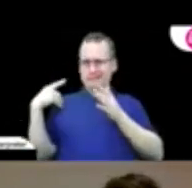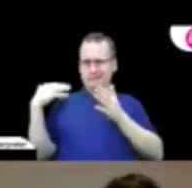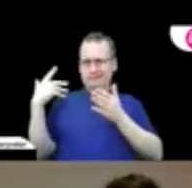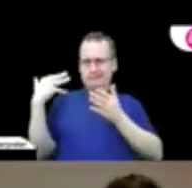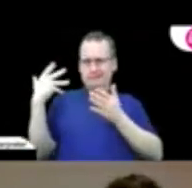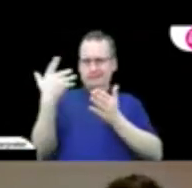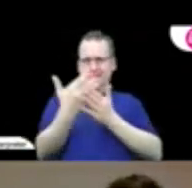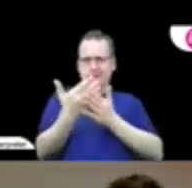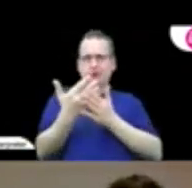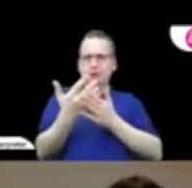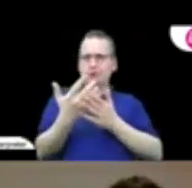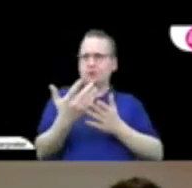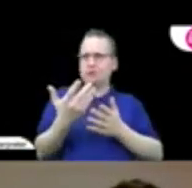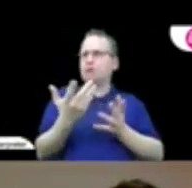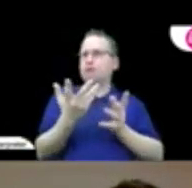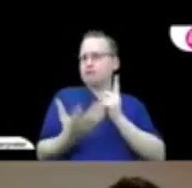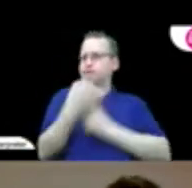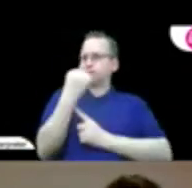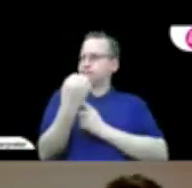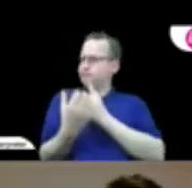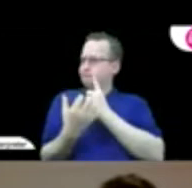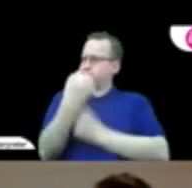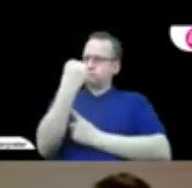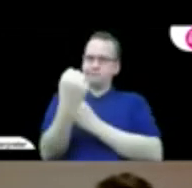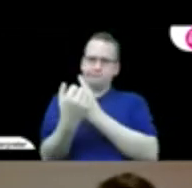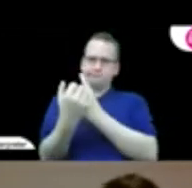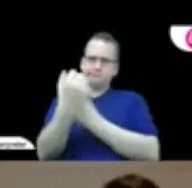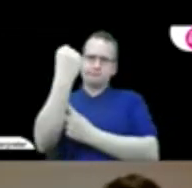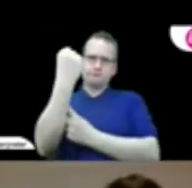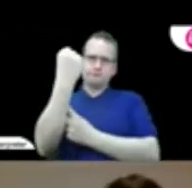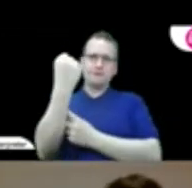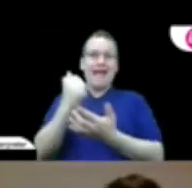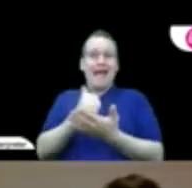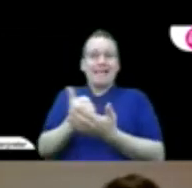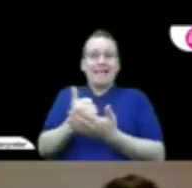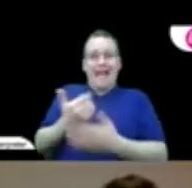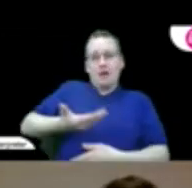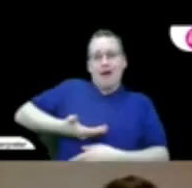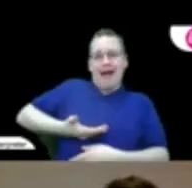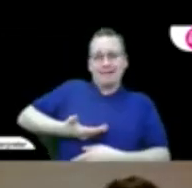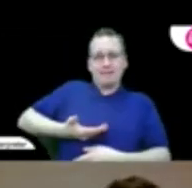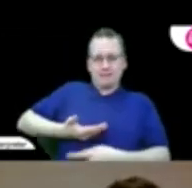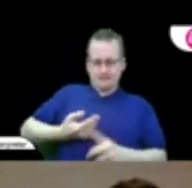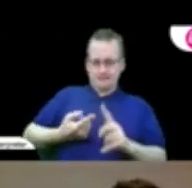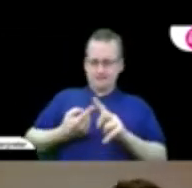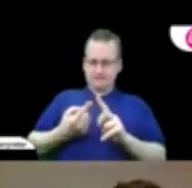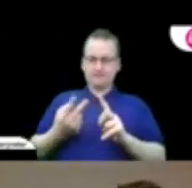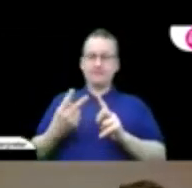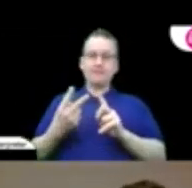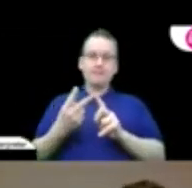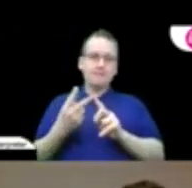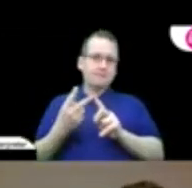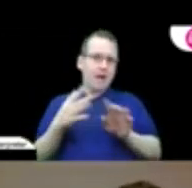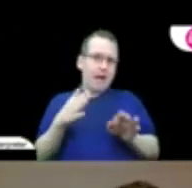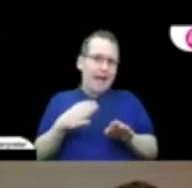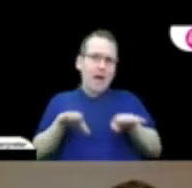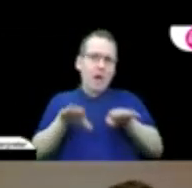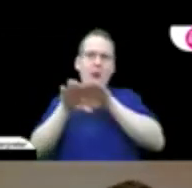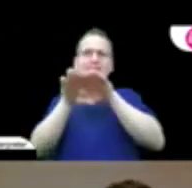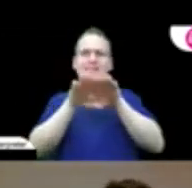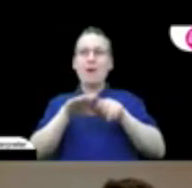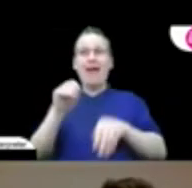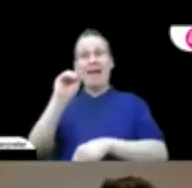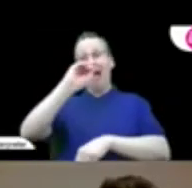gay rights and equality. Whereas over the past few decades, a number of African